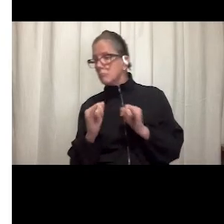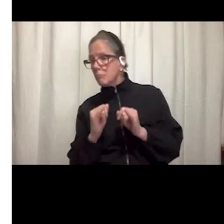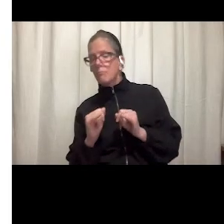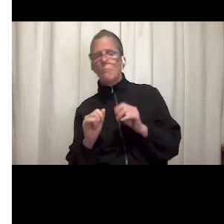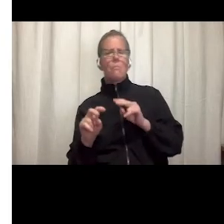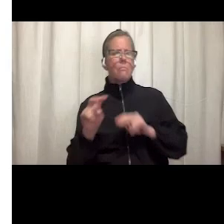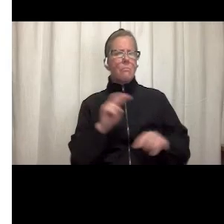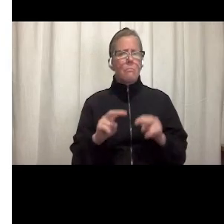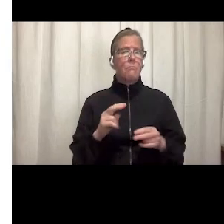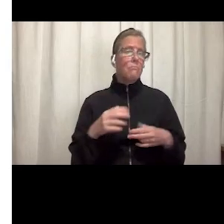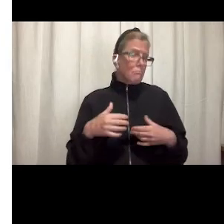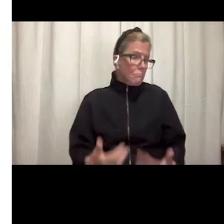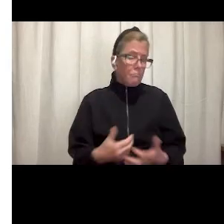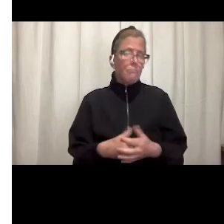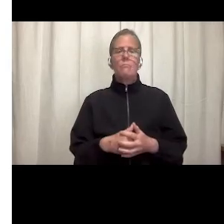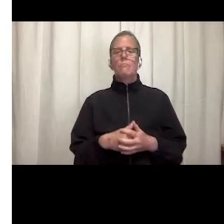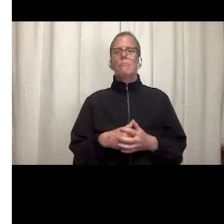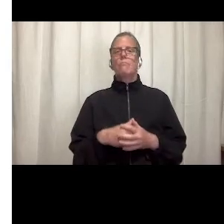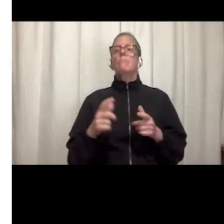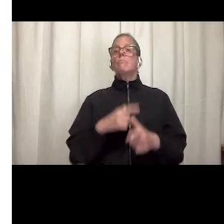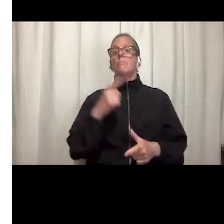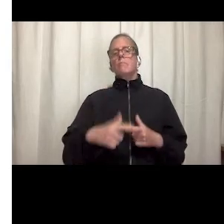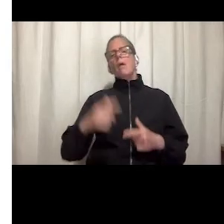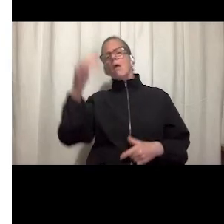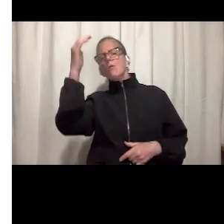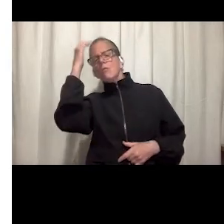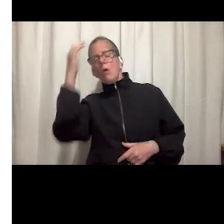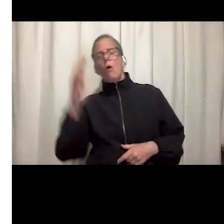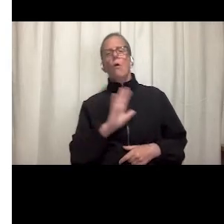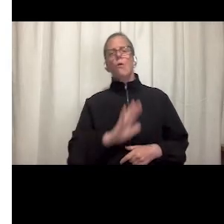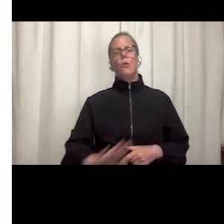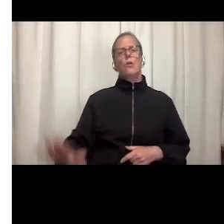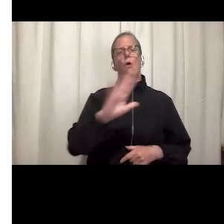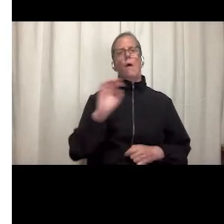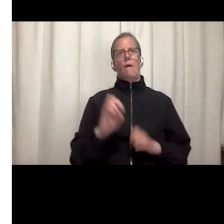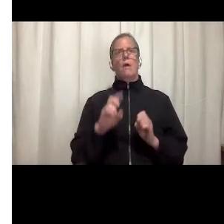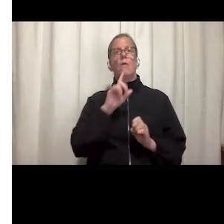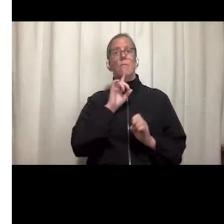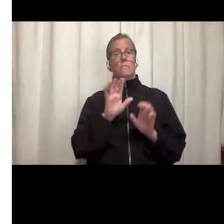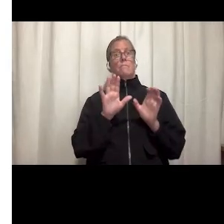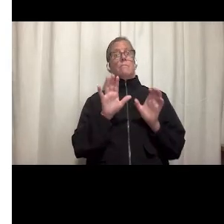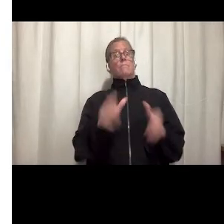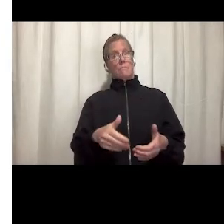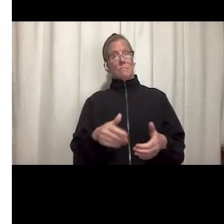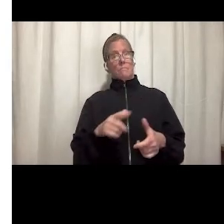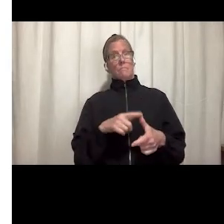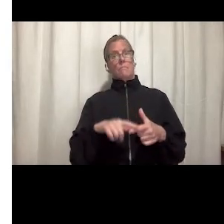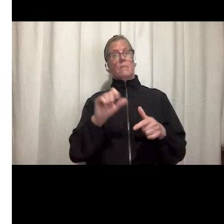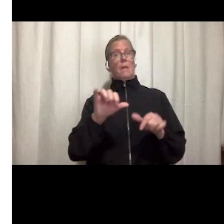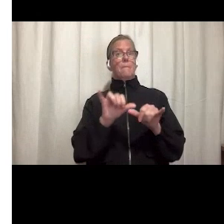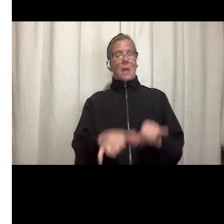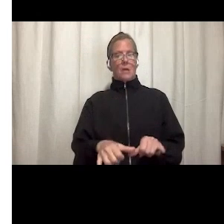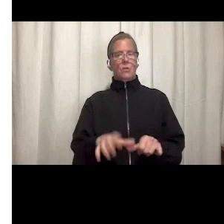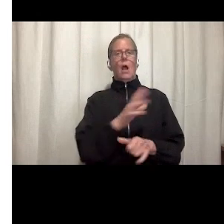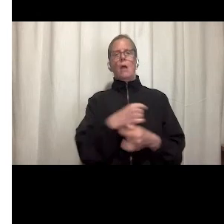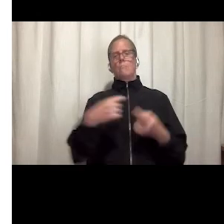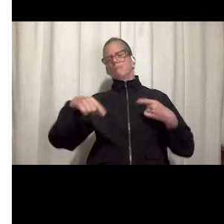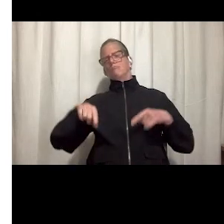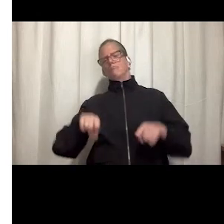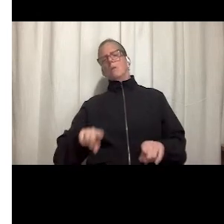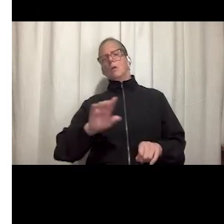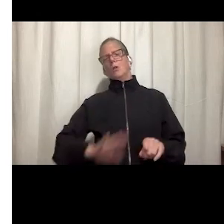Together, these two sets of objectives help ensure that your evaluation is focused, measurable, and aligned with the goals